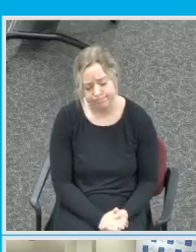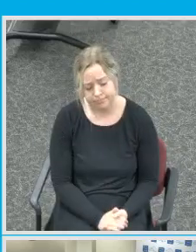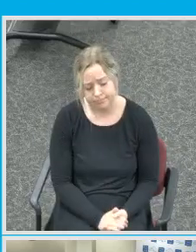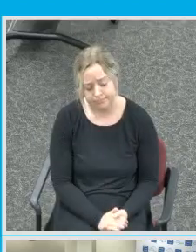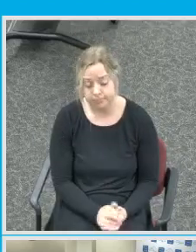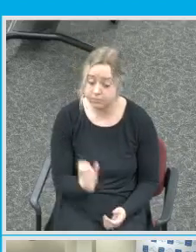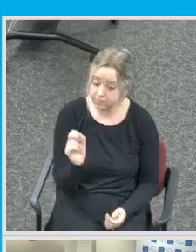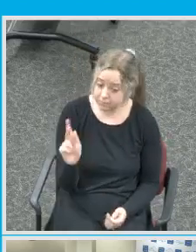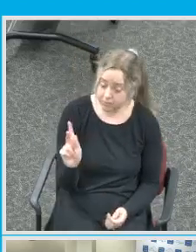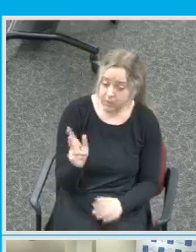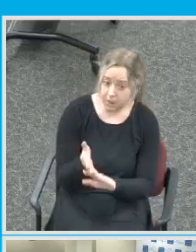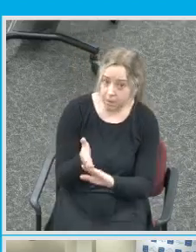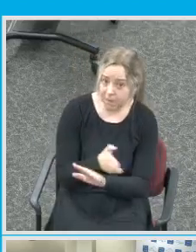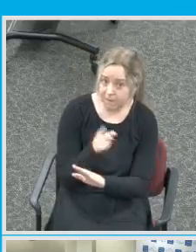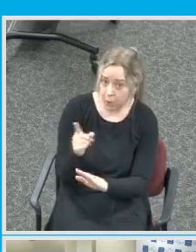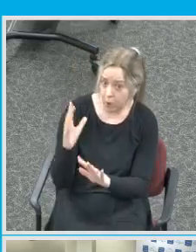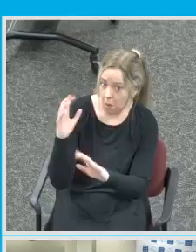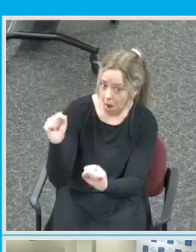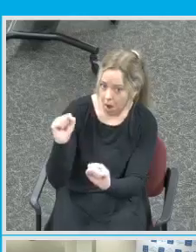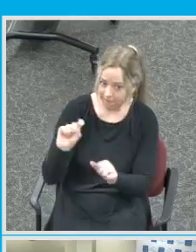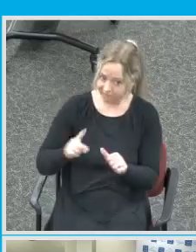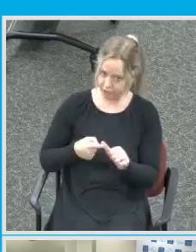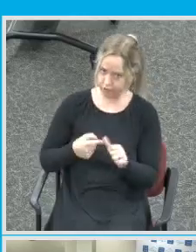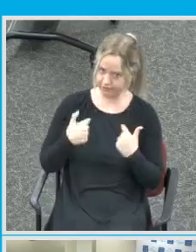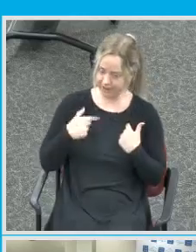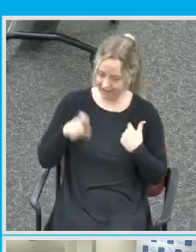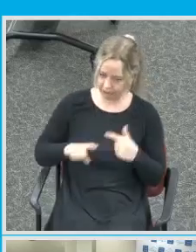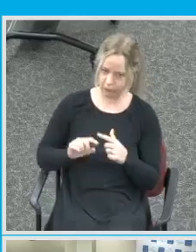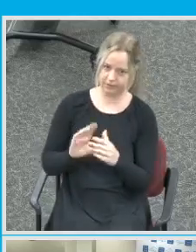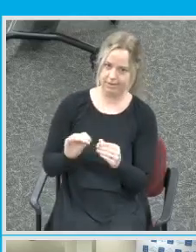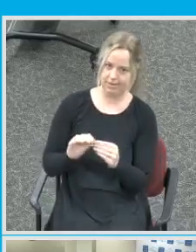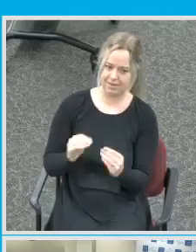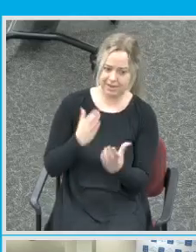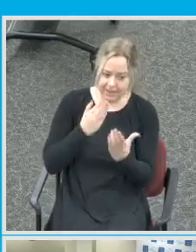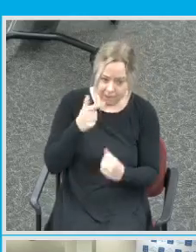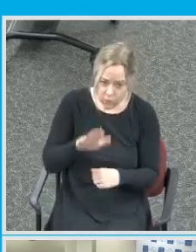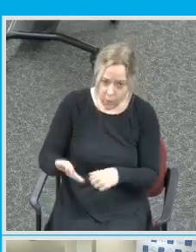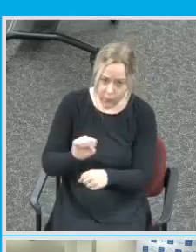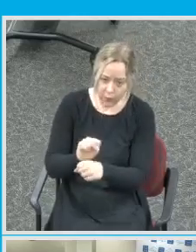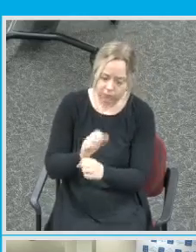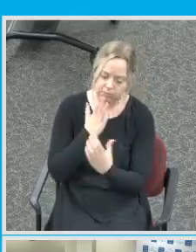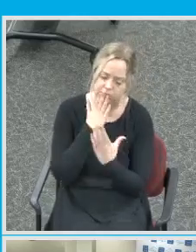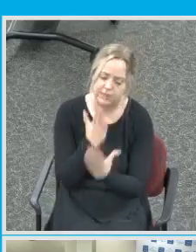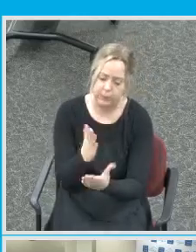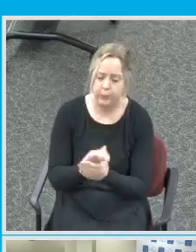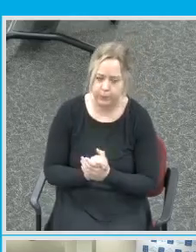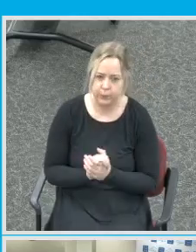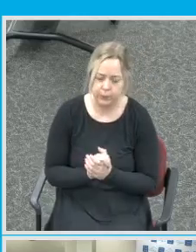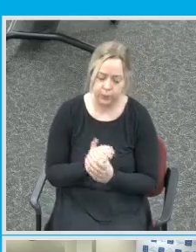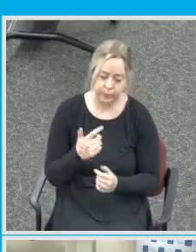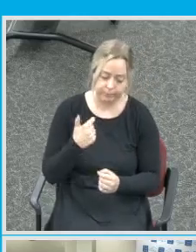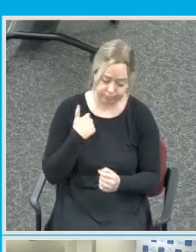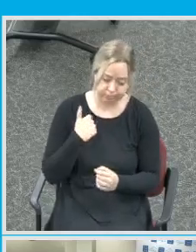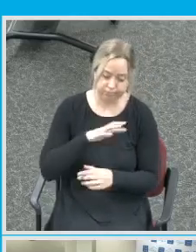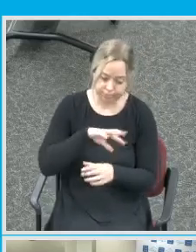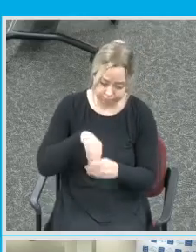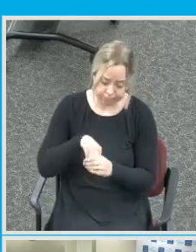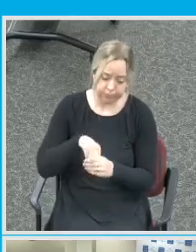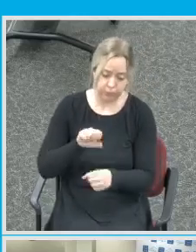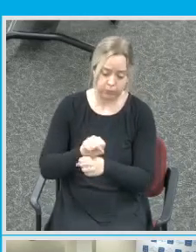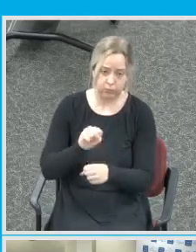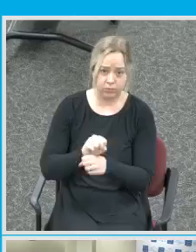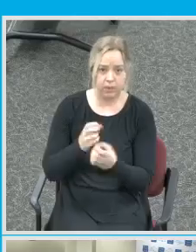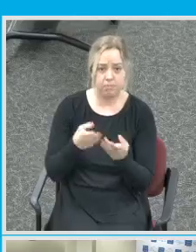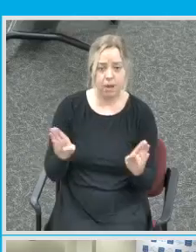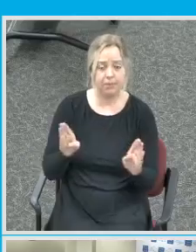Okay, and before you all move, I get to say something too. Thank you for the work that you do. I spent a career in public safety